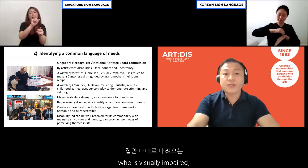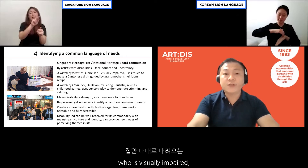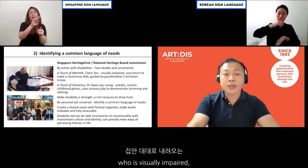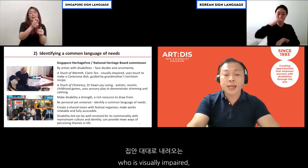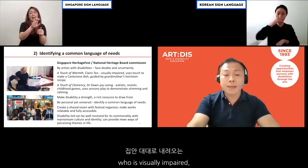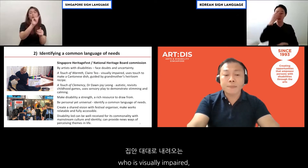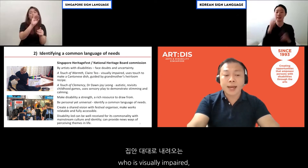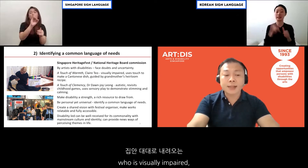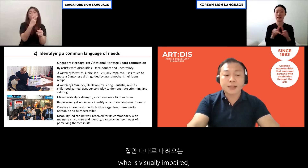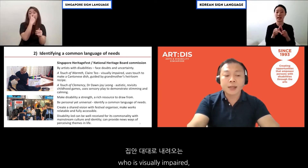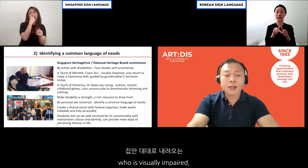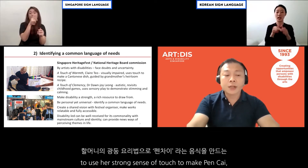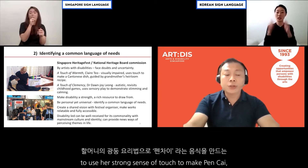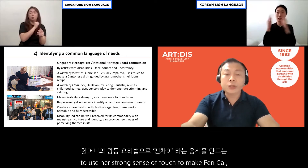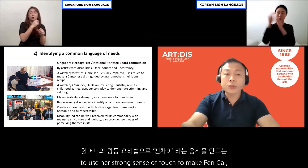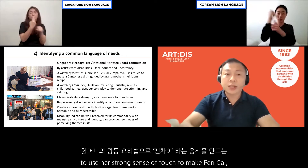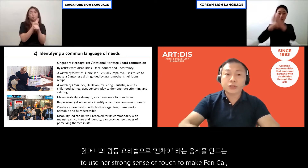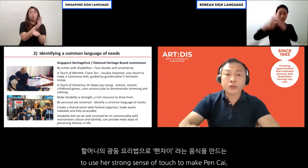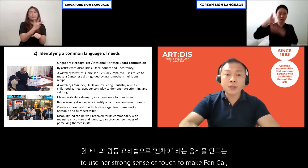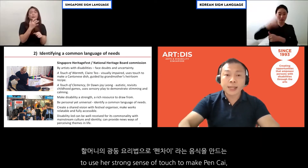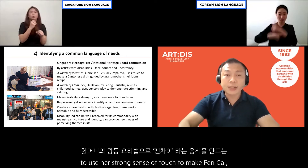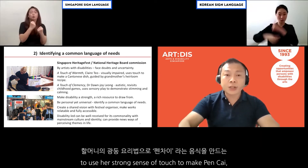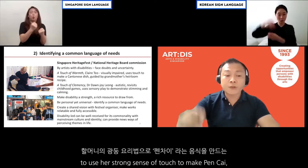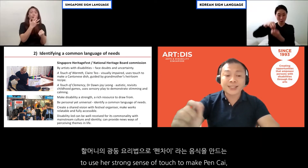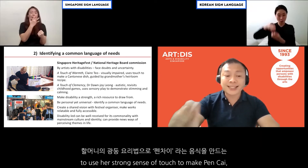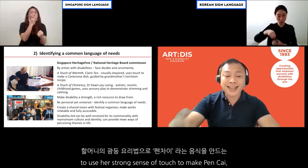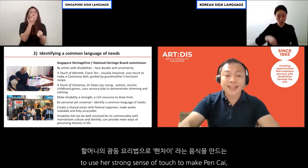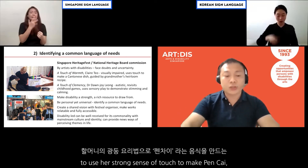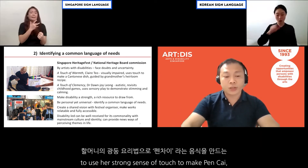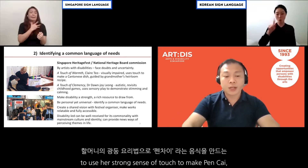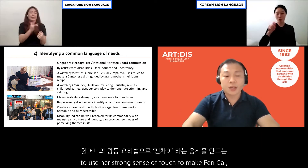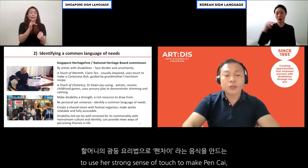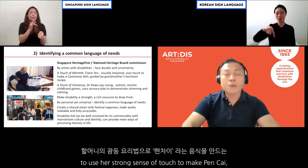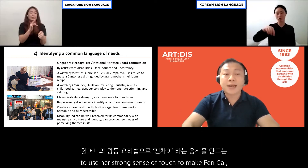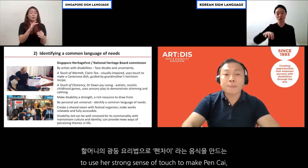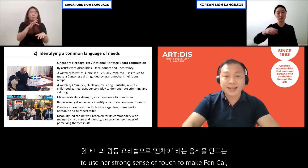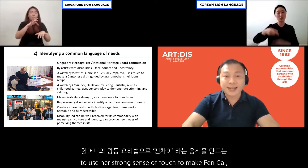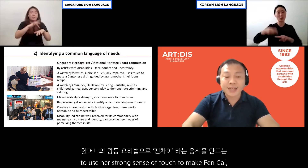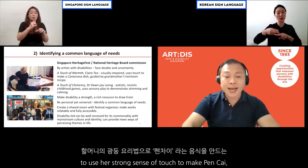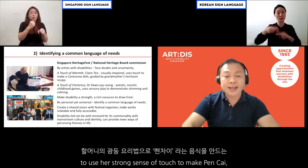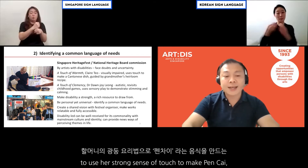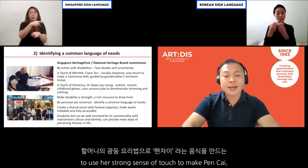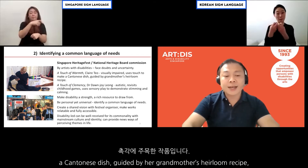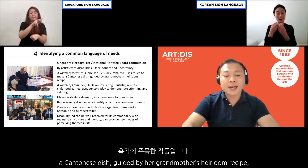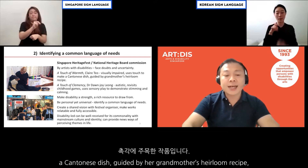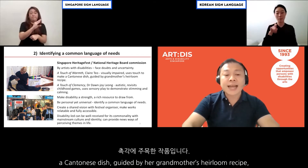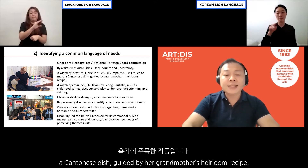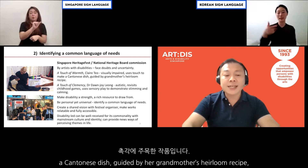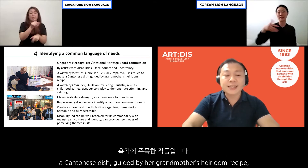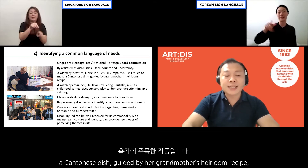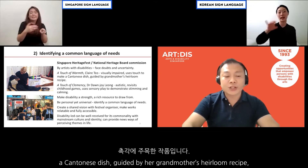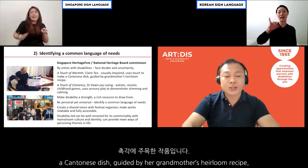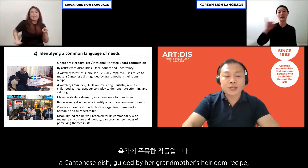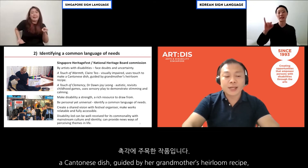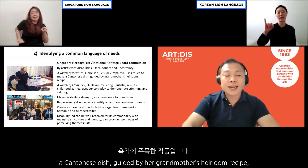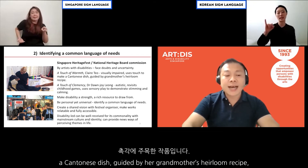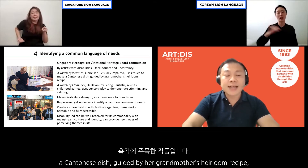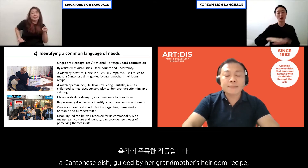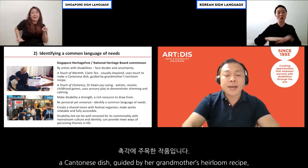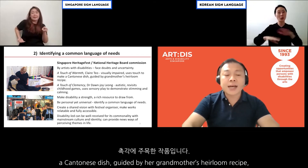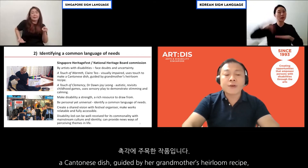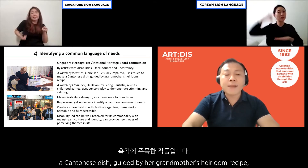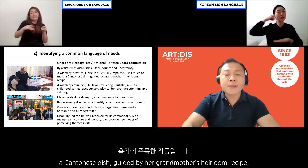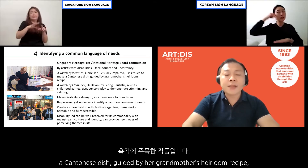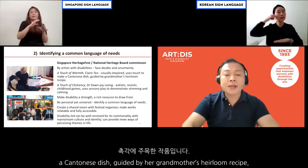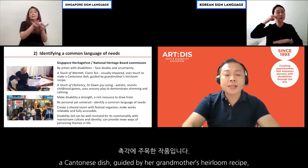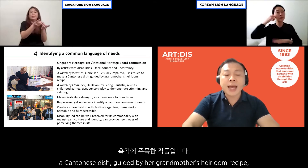who is visually impaired, to use her strong sense of touch to make pen cai, a Cantonese dish guided